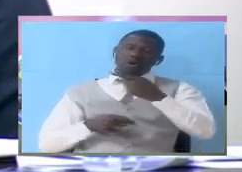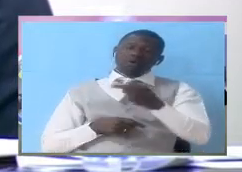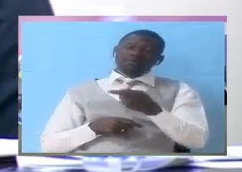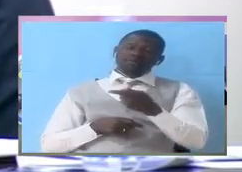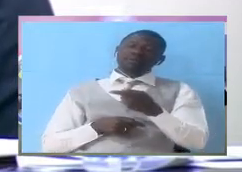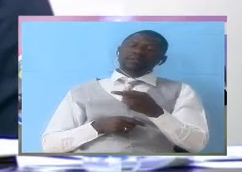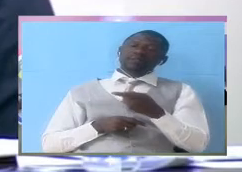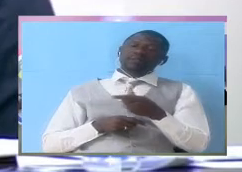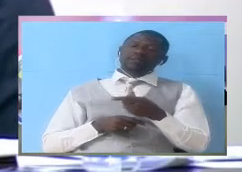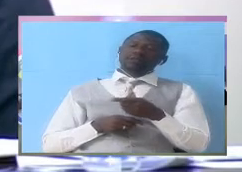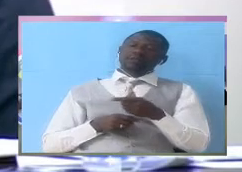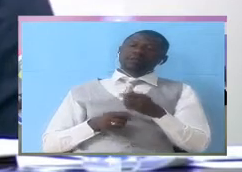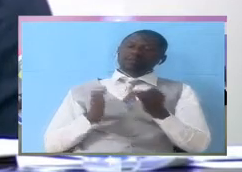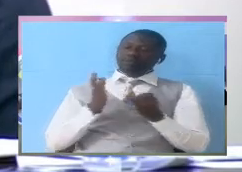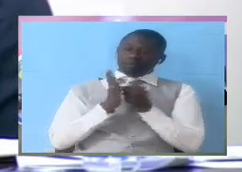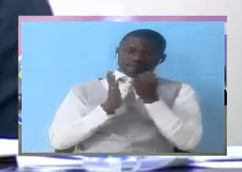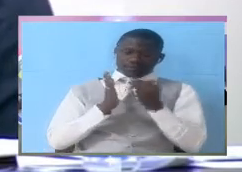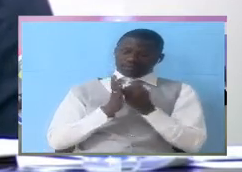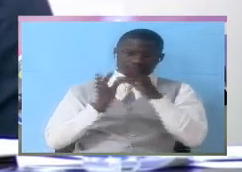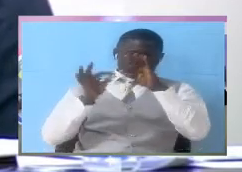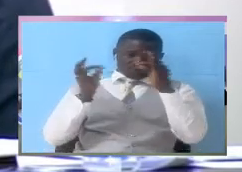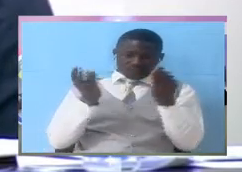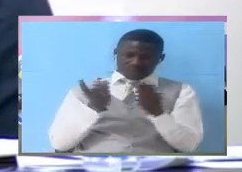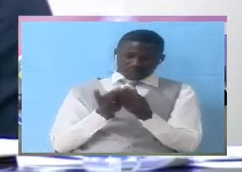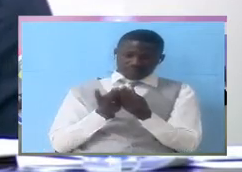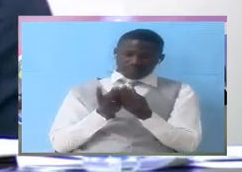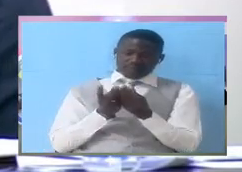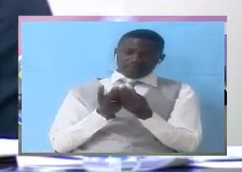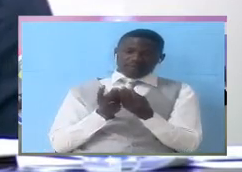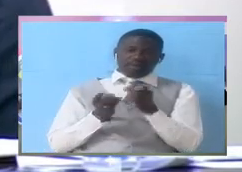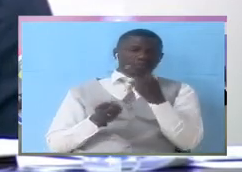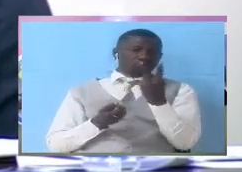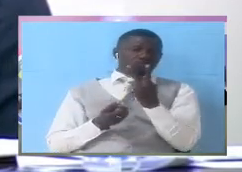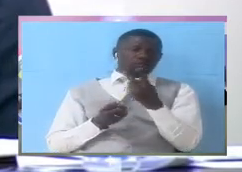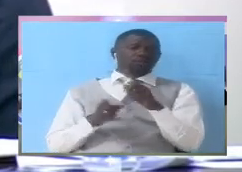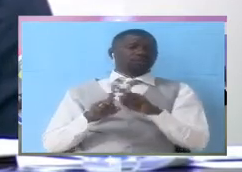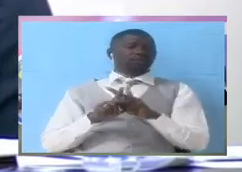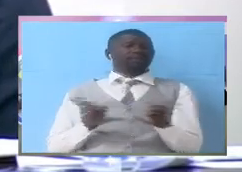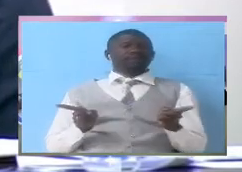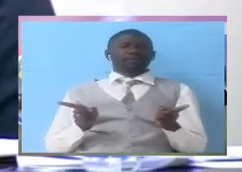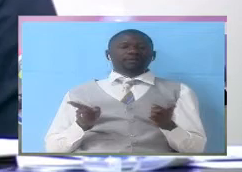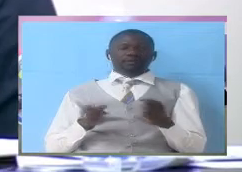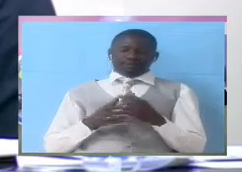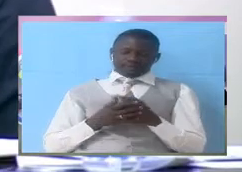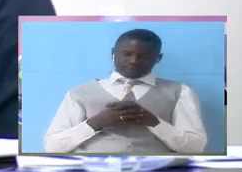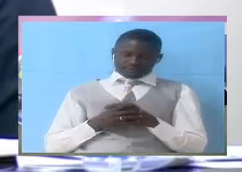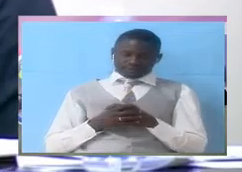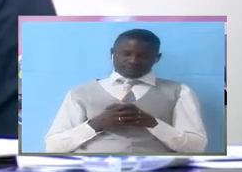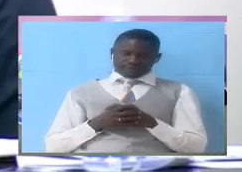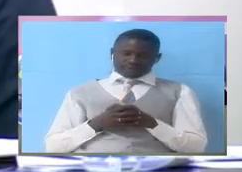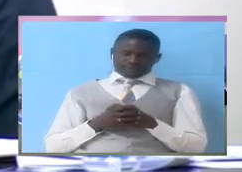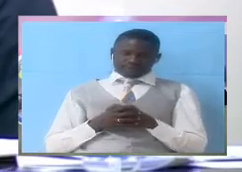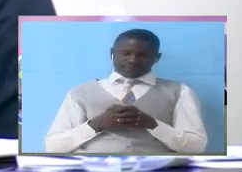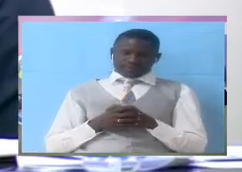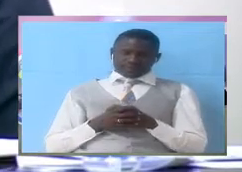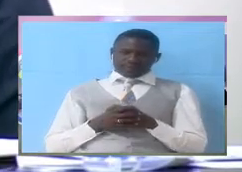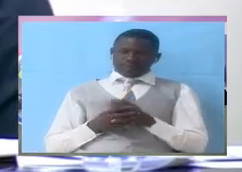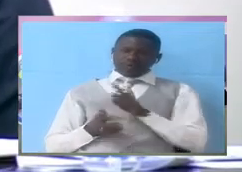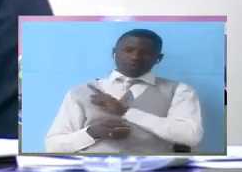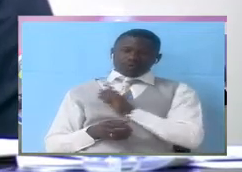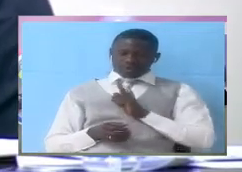de jure leadership of the panel. These two are different. Okay. We